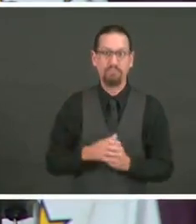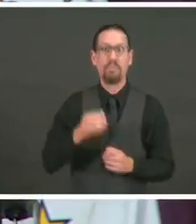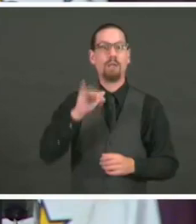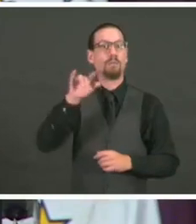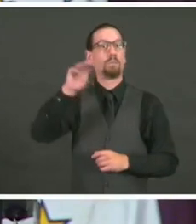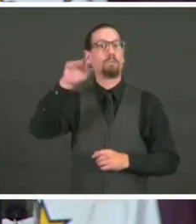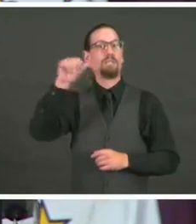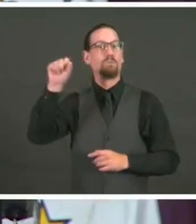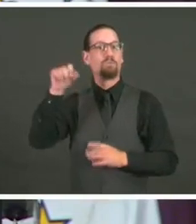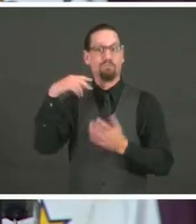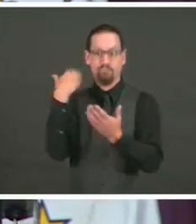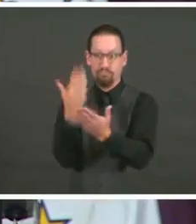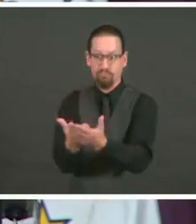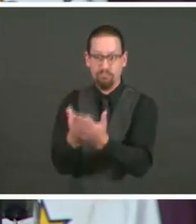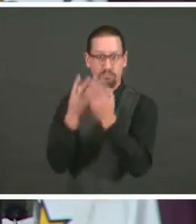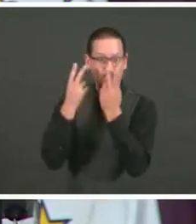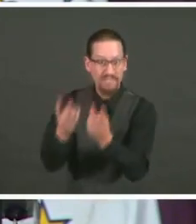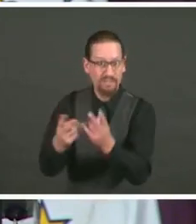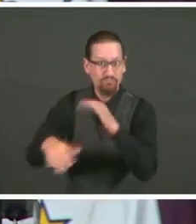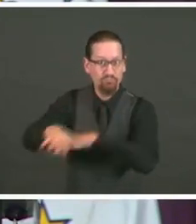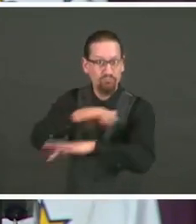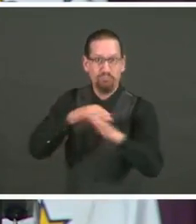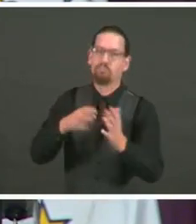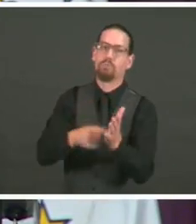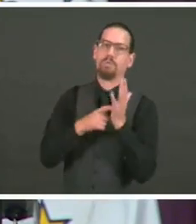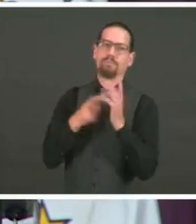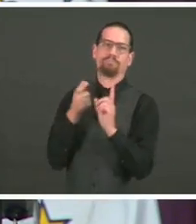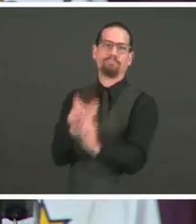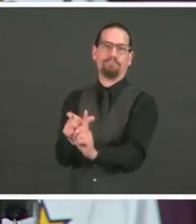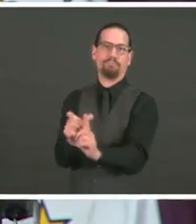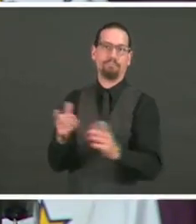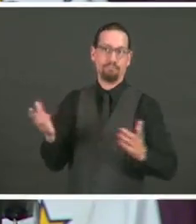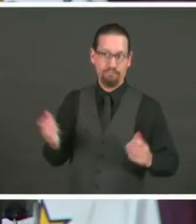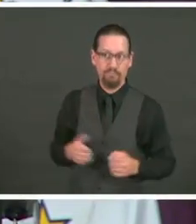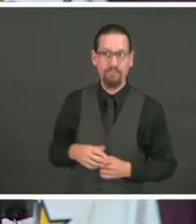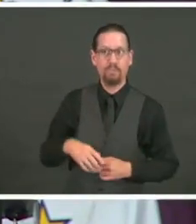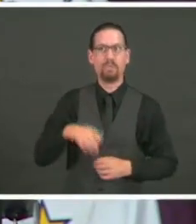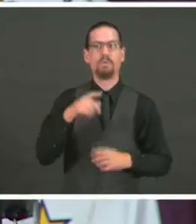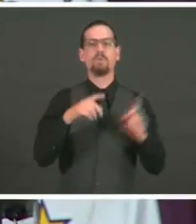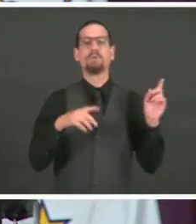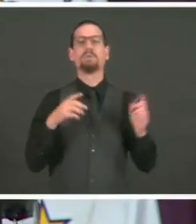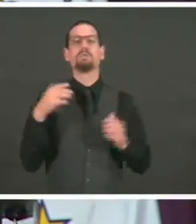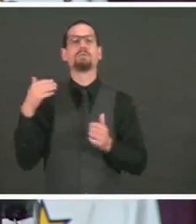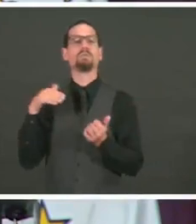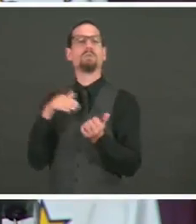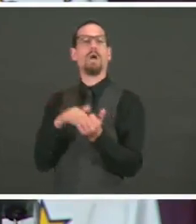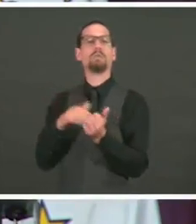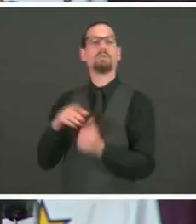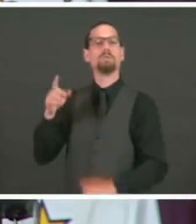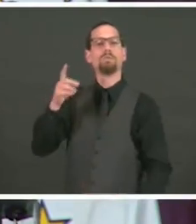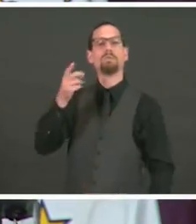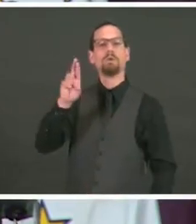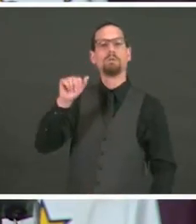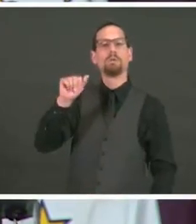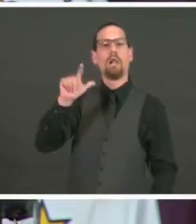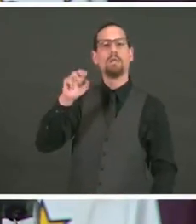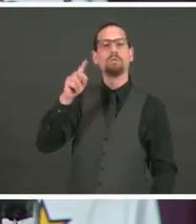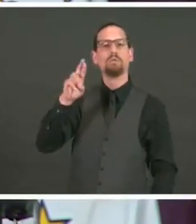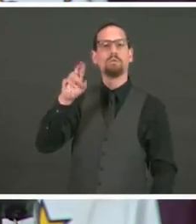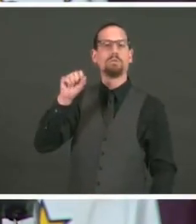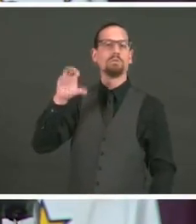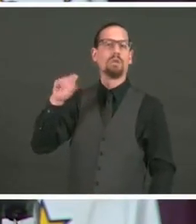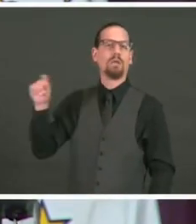And Dr. Alexander Scott is going to focus her time today going through why that's happening and